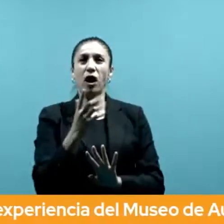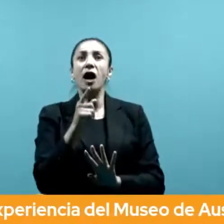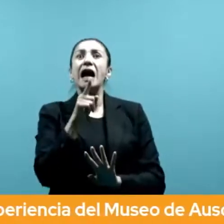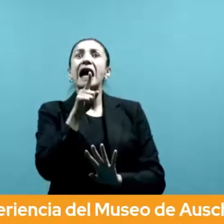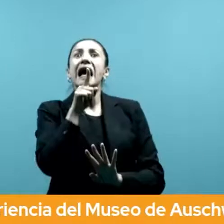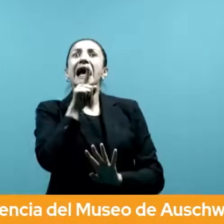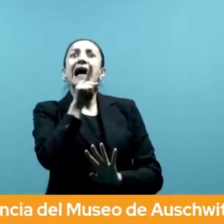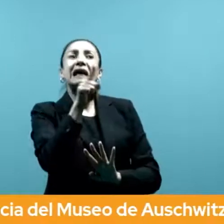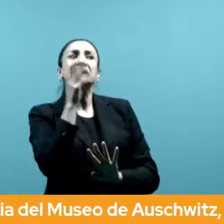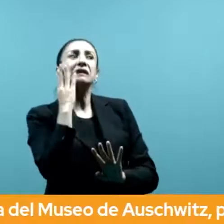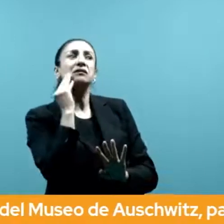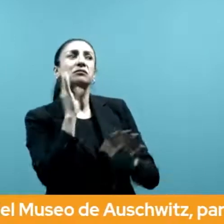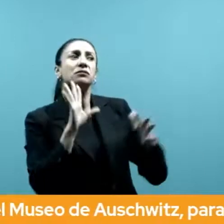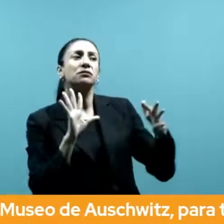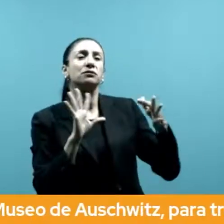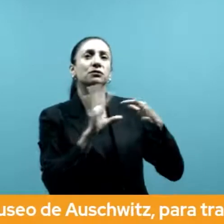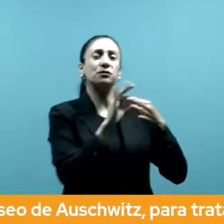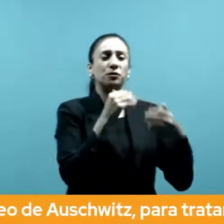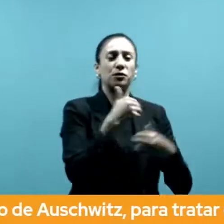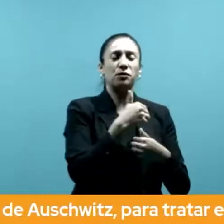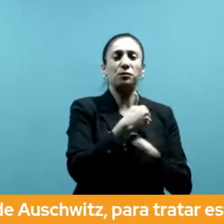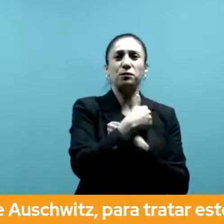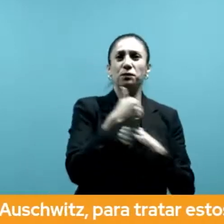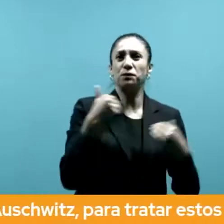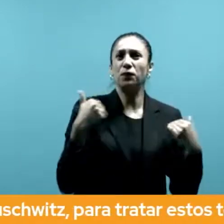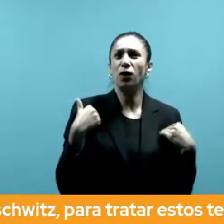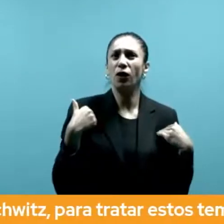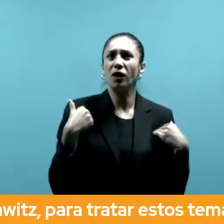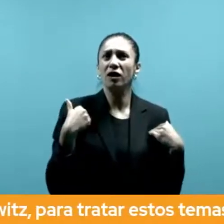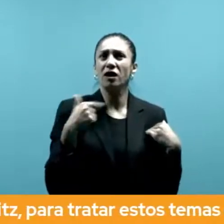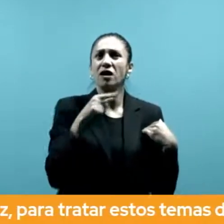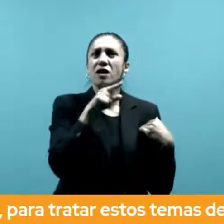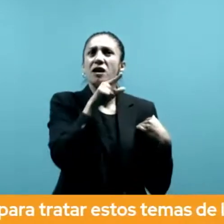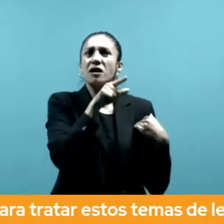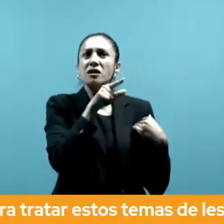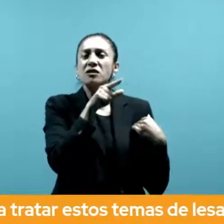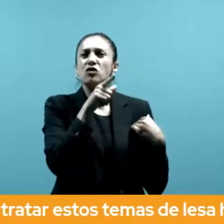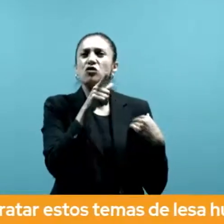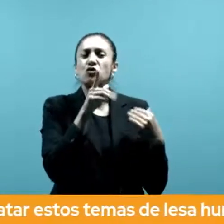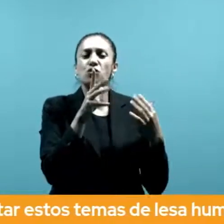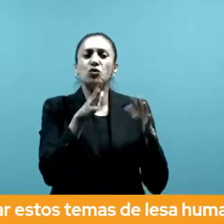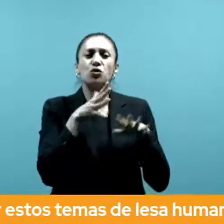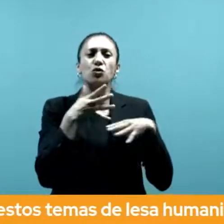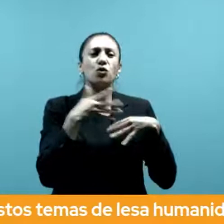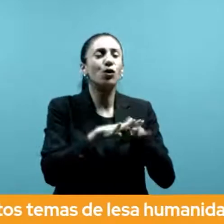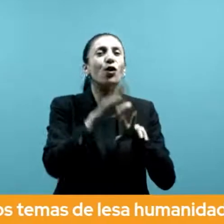para tratar estos temas de lesa humanidad en función de la no repetición